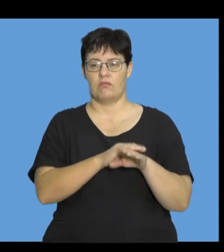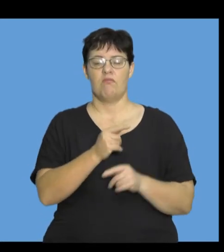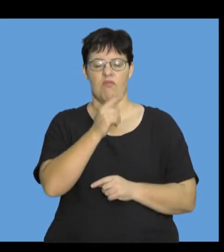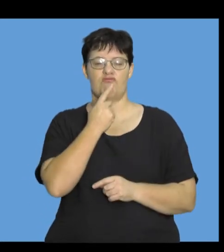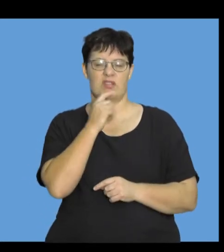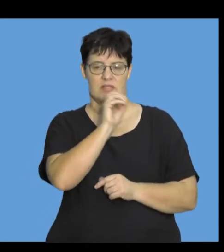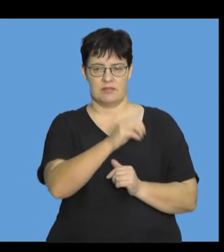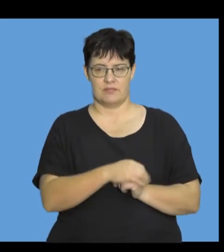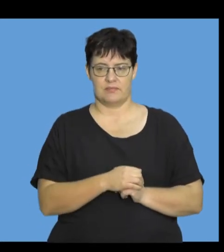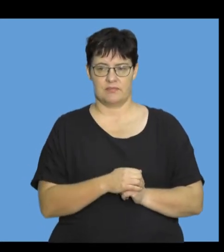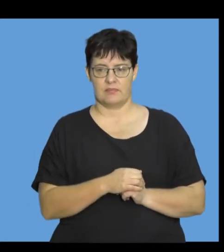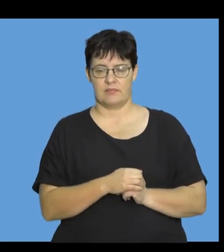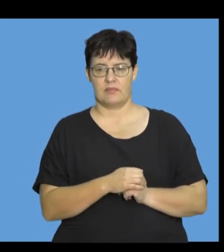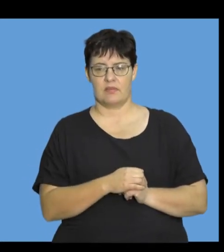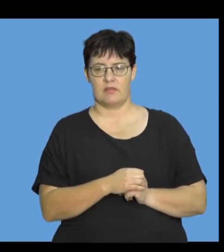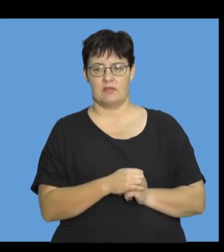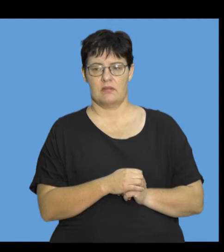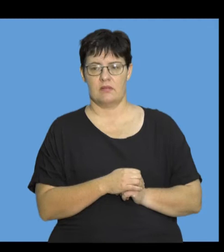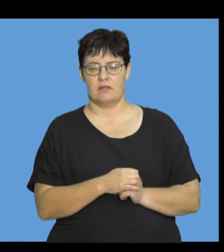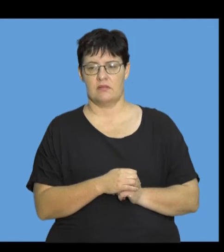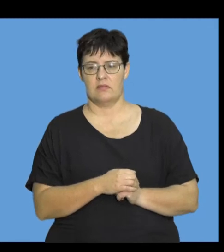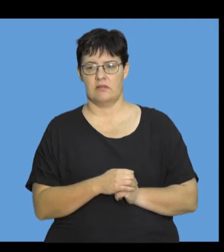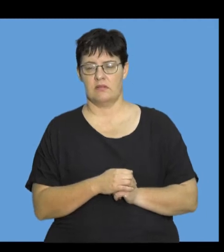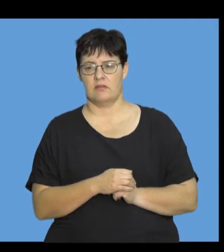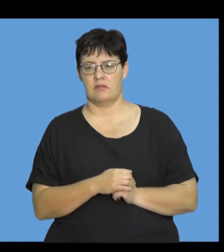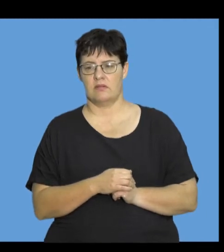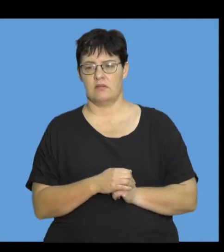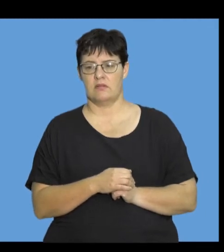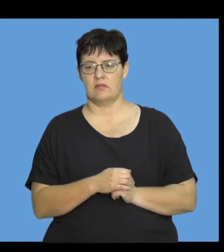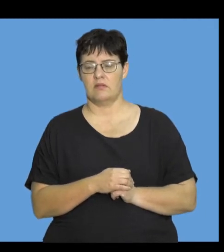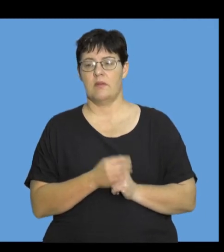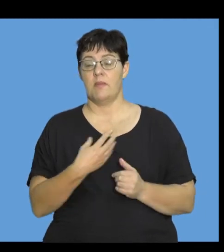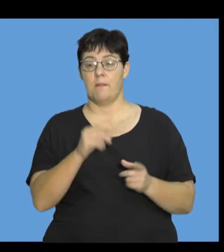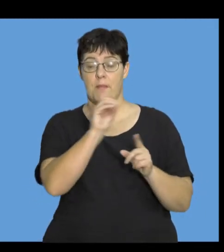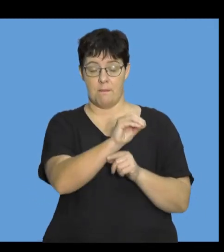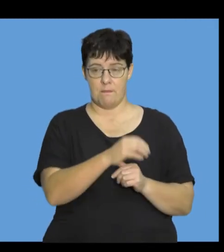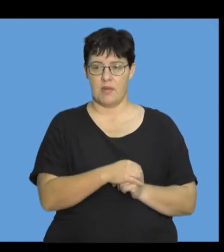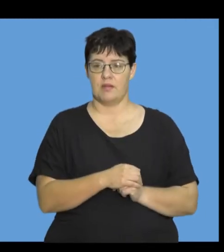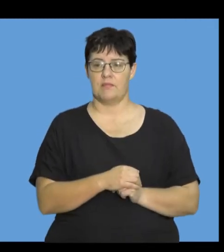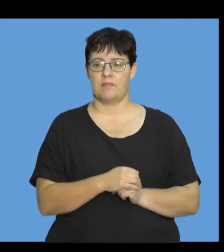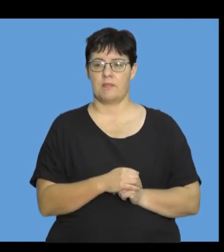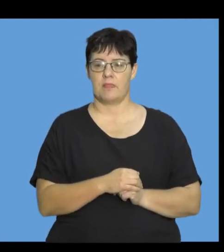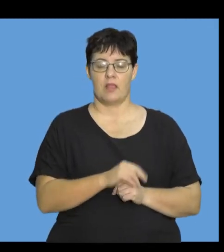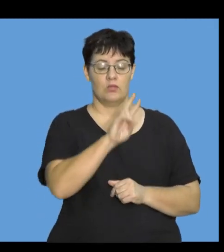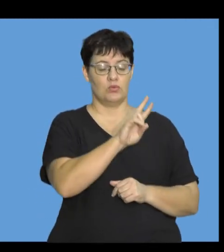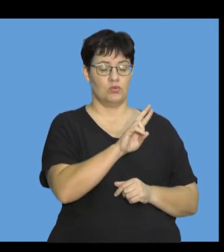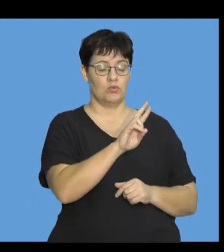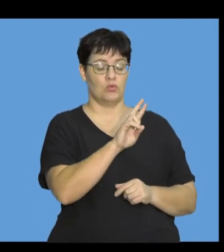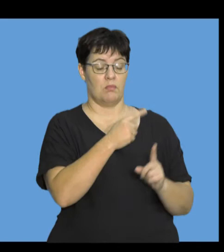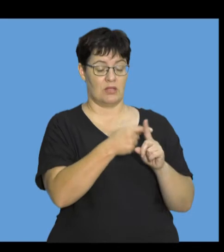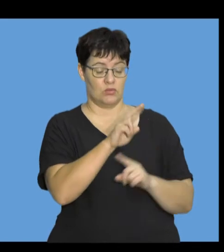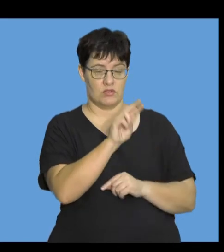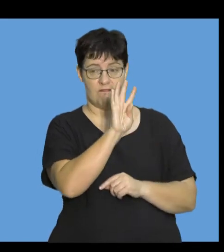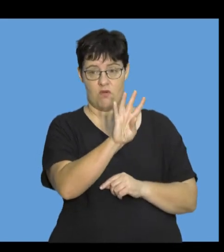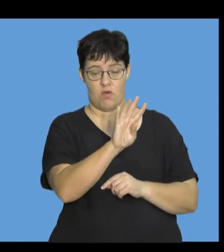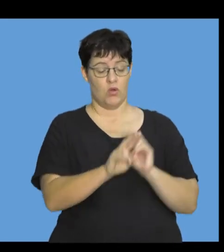on top, but I will work it out for you here. So if I write it there on top, 2 plus 2 will